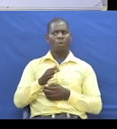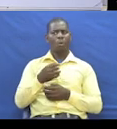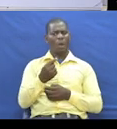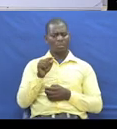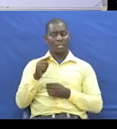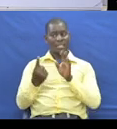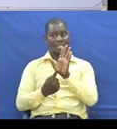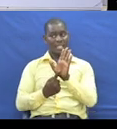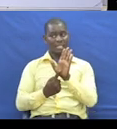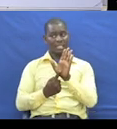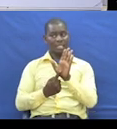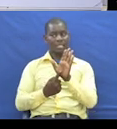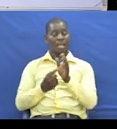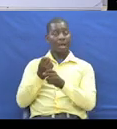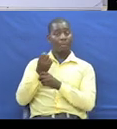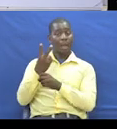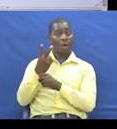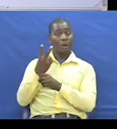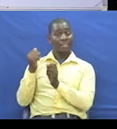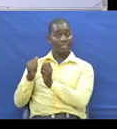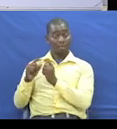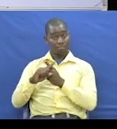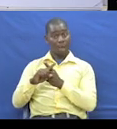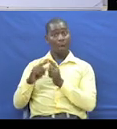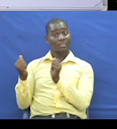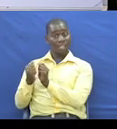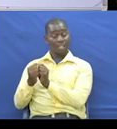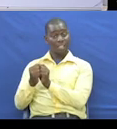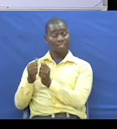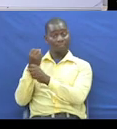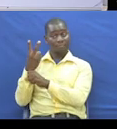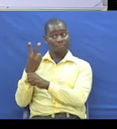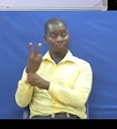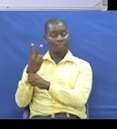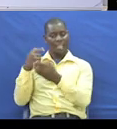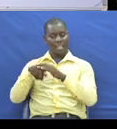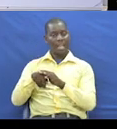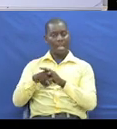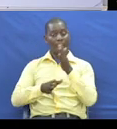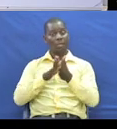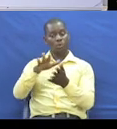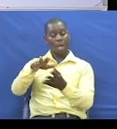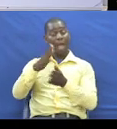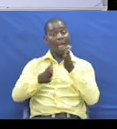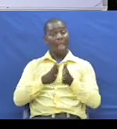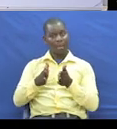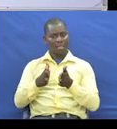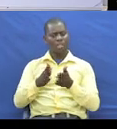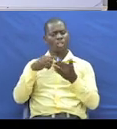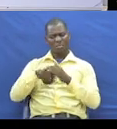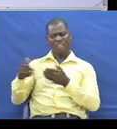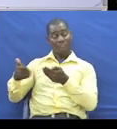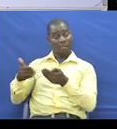1.6 times 10 power negative 19 coulomb. So if we were in need to know the charge of a particular element, you